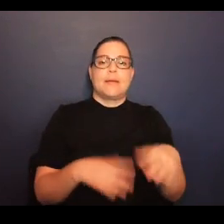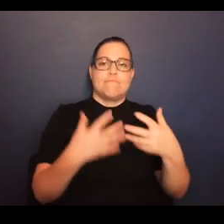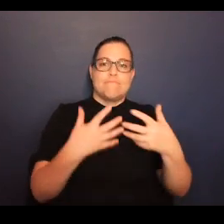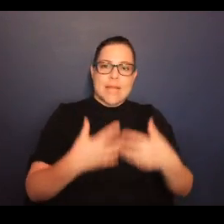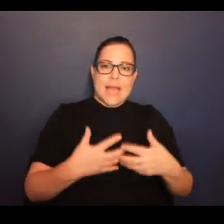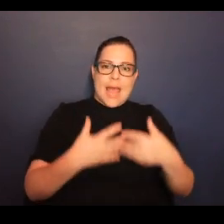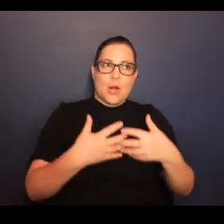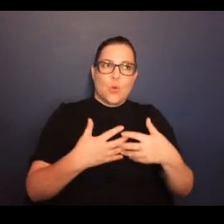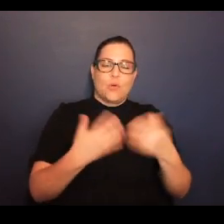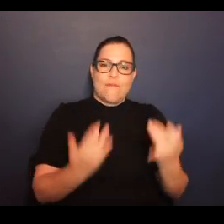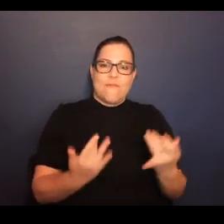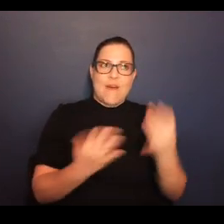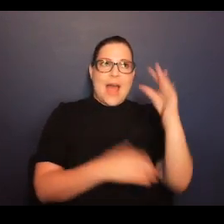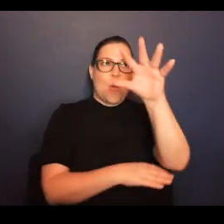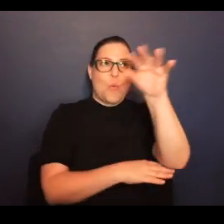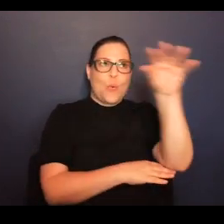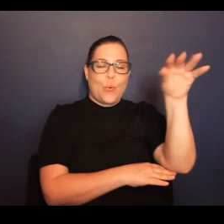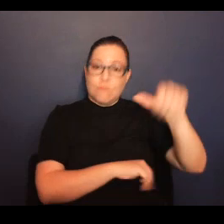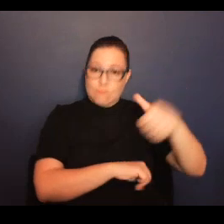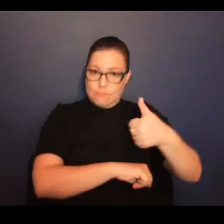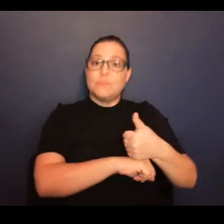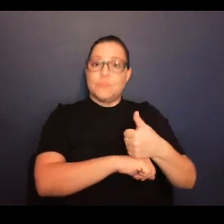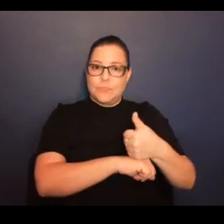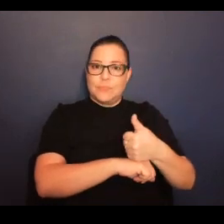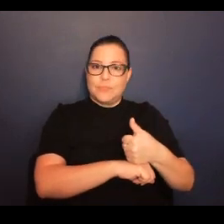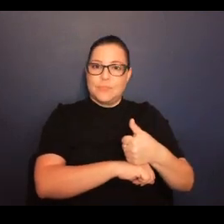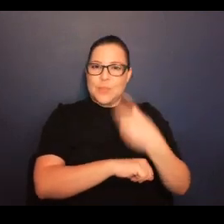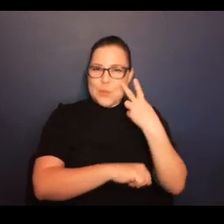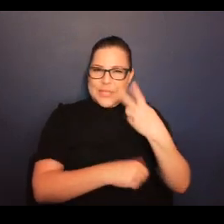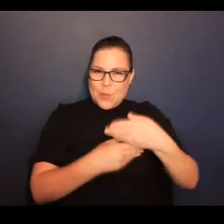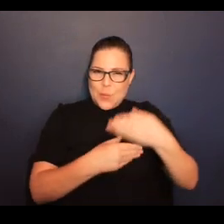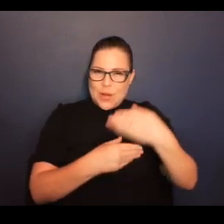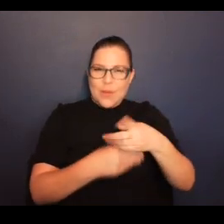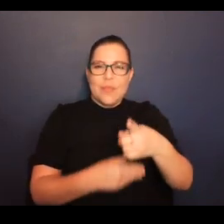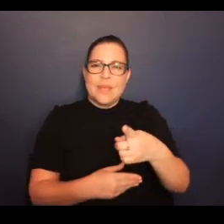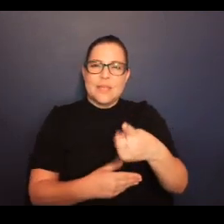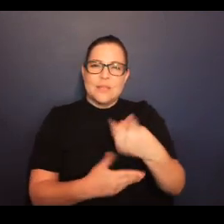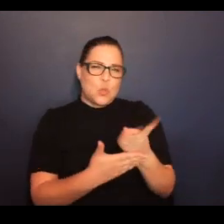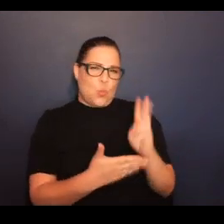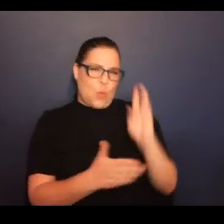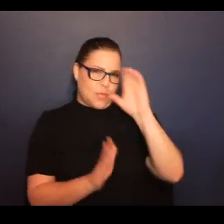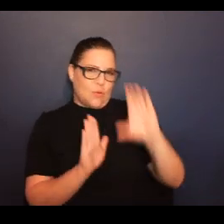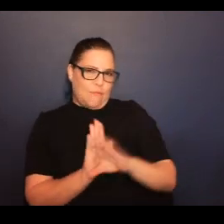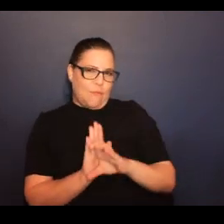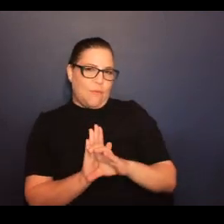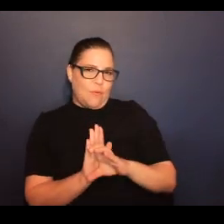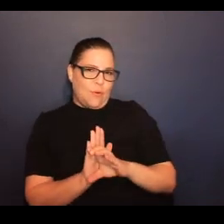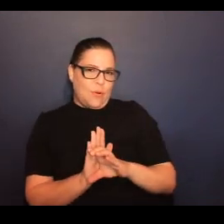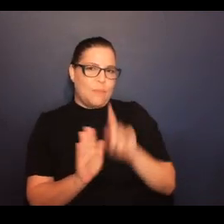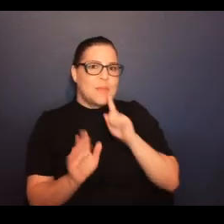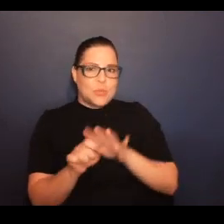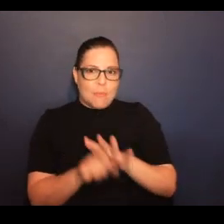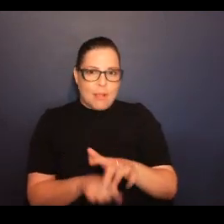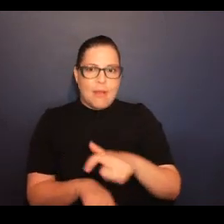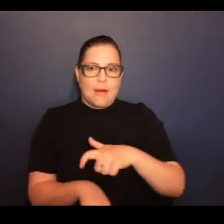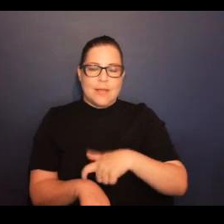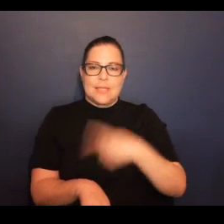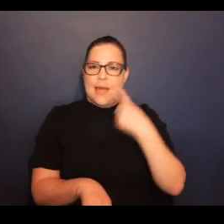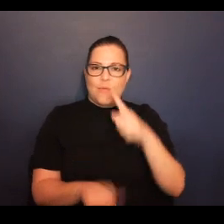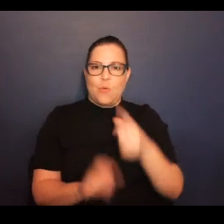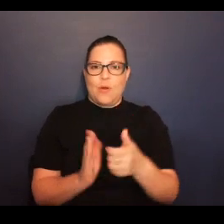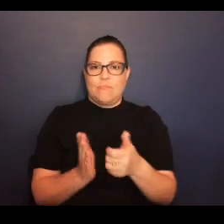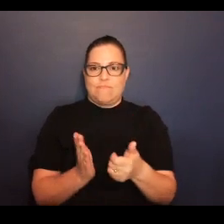being installed in the building. As you can see, the windows are there. And keep in mind that this photo is 2 weeks old to make sure that we made time for the